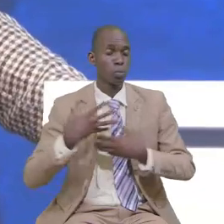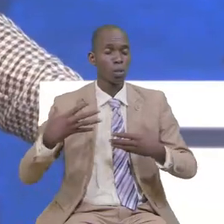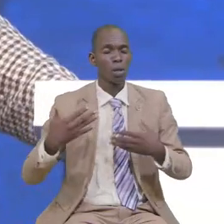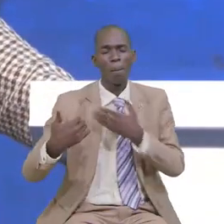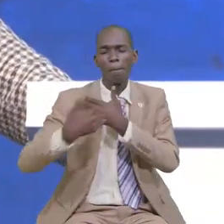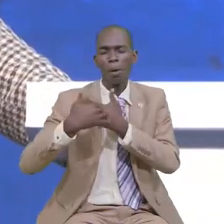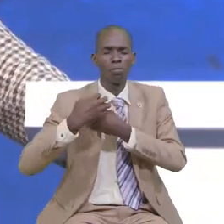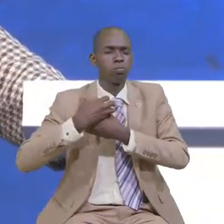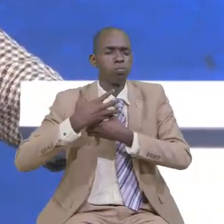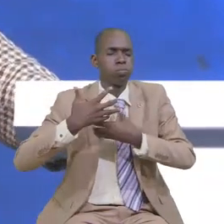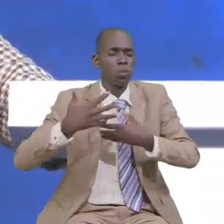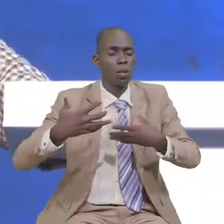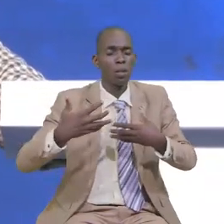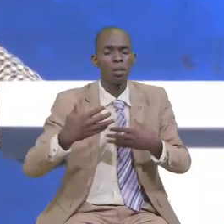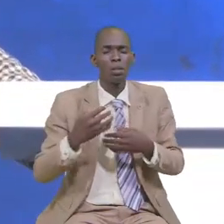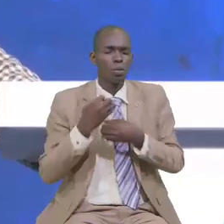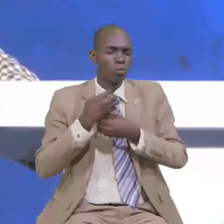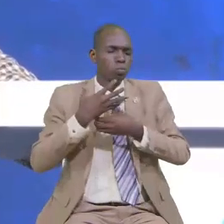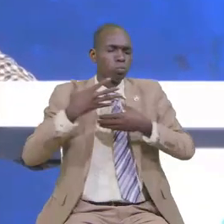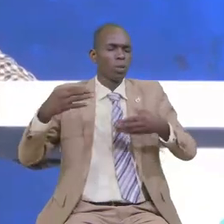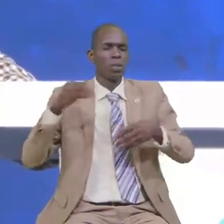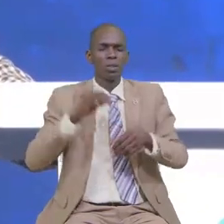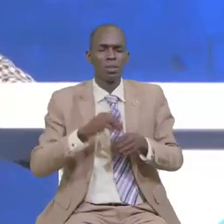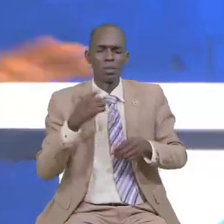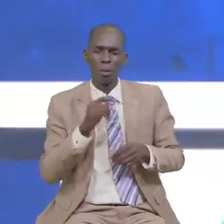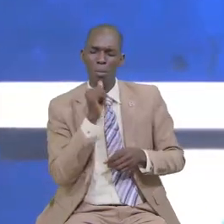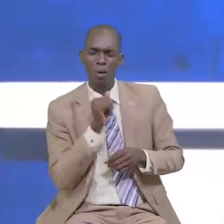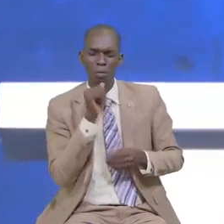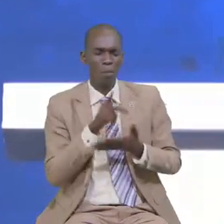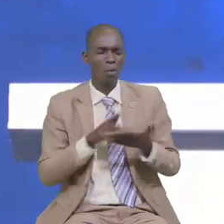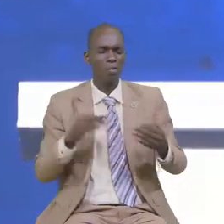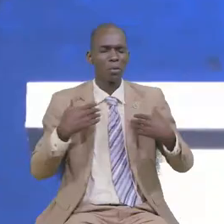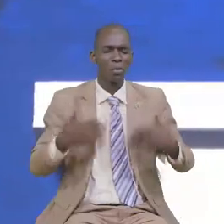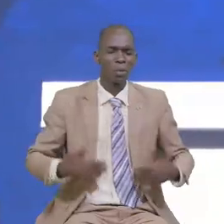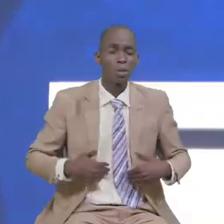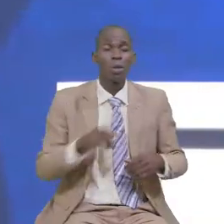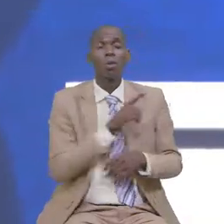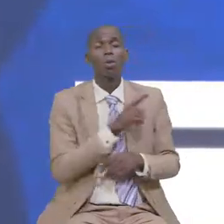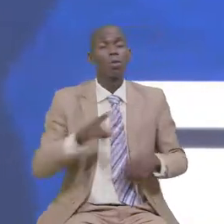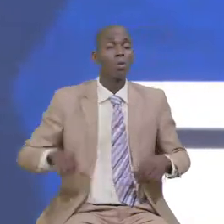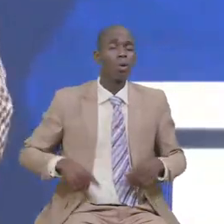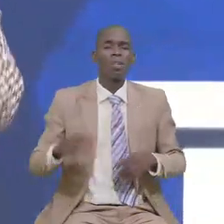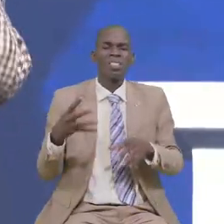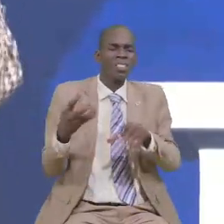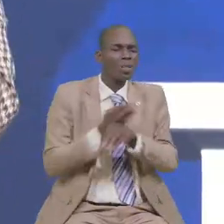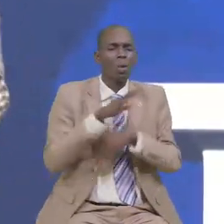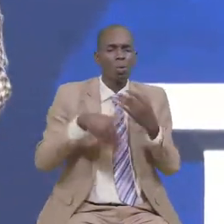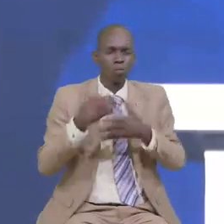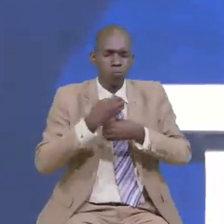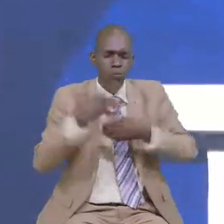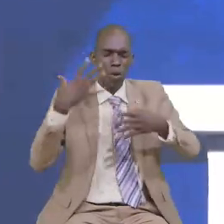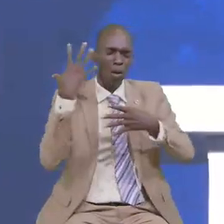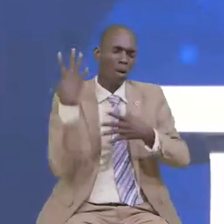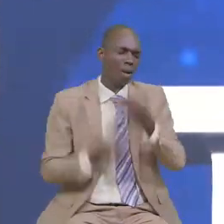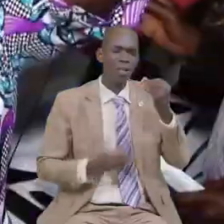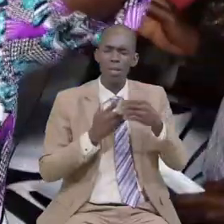hunchback, swelling in private places. Lord, take them away now in